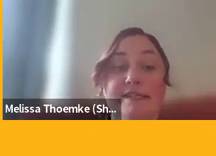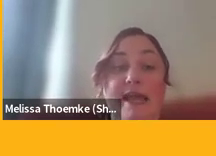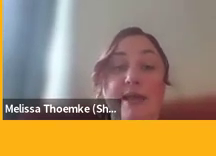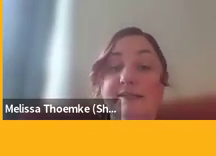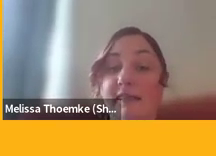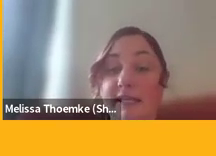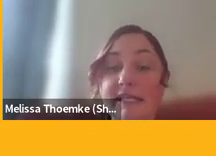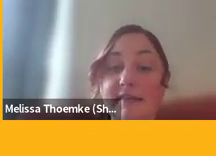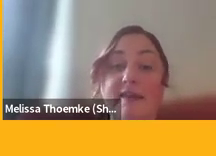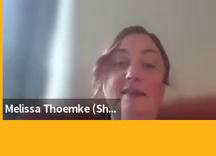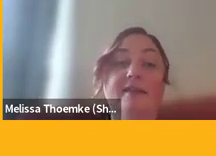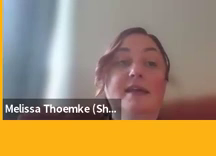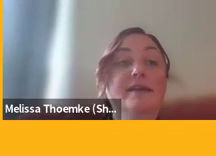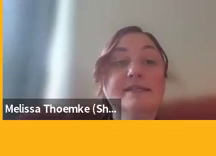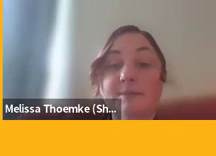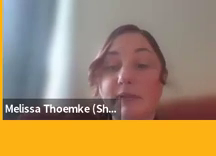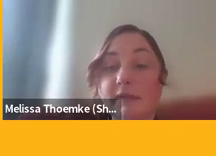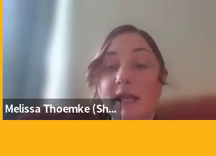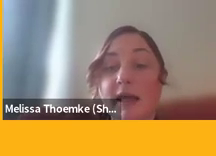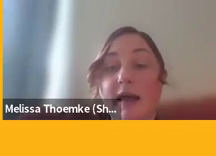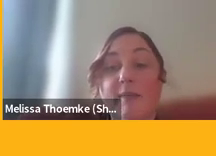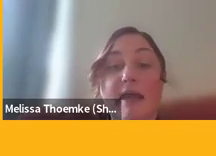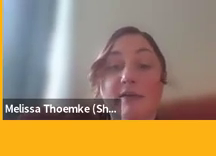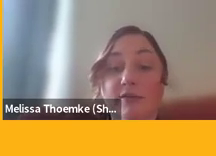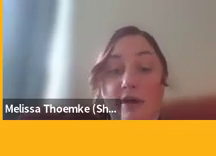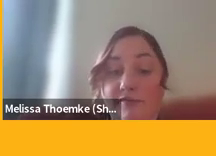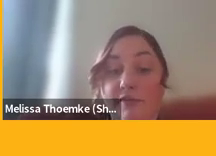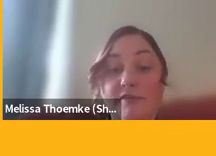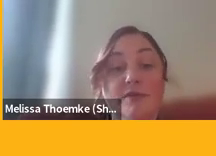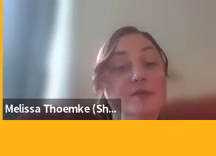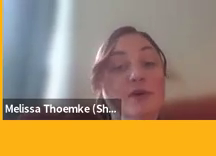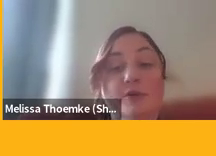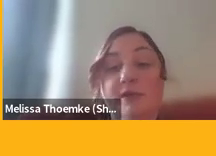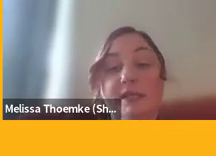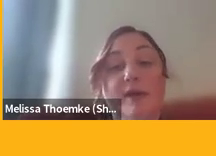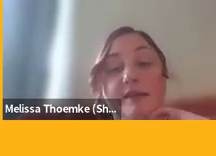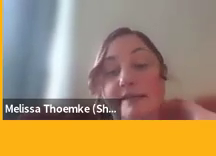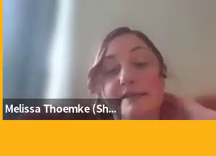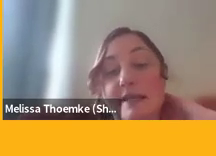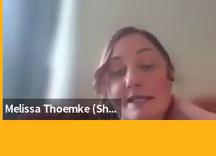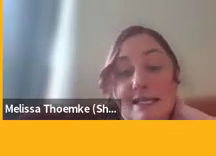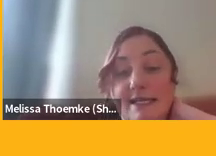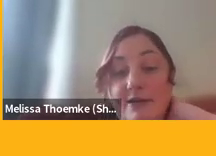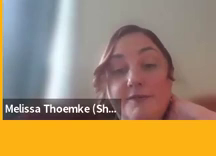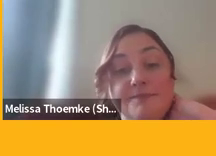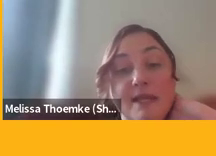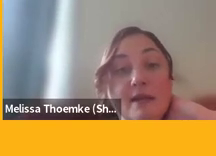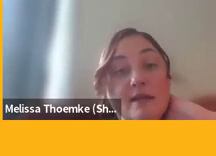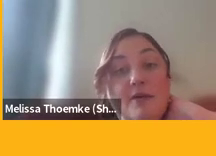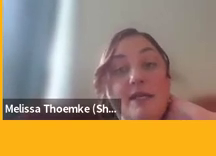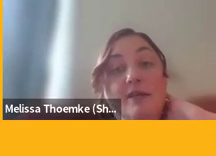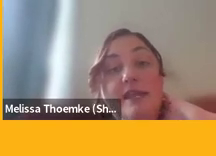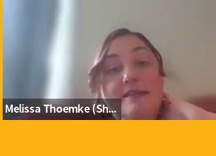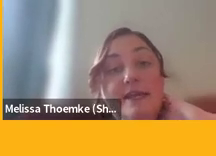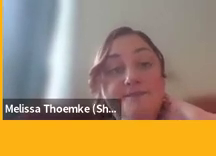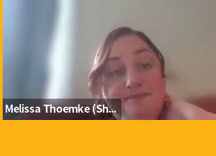feel that this campaign is authentic. They think that it's simple and thoughtful. So those are all really great things to hear.